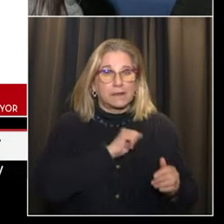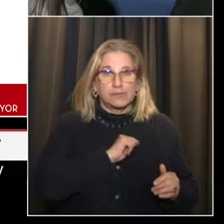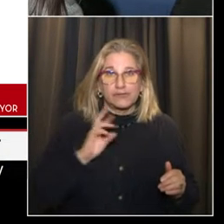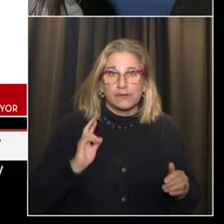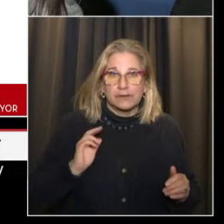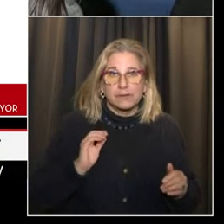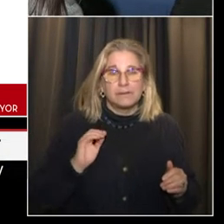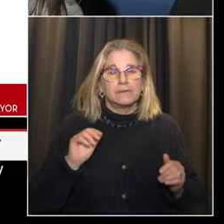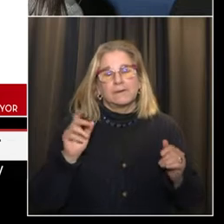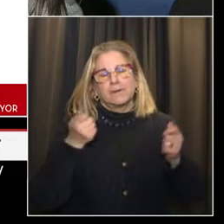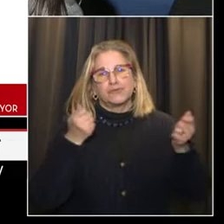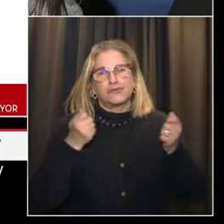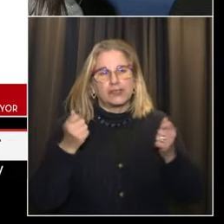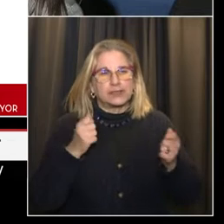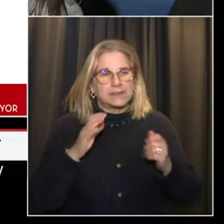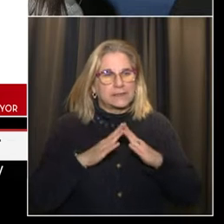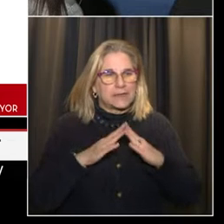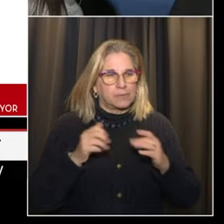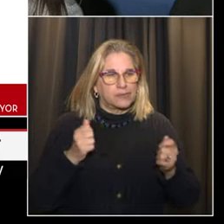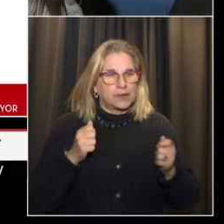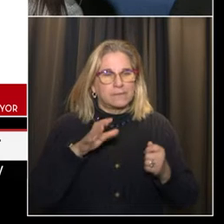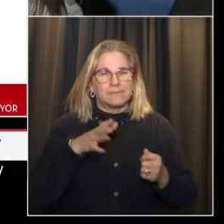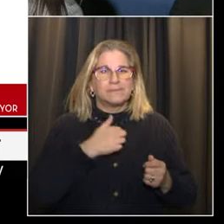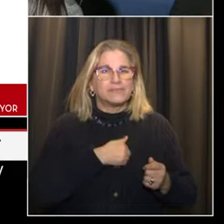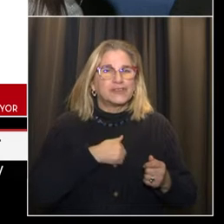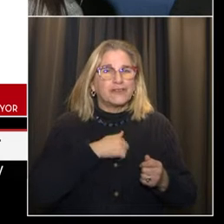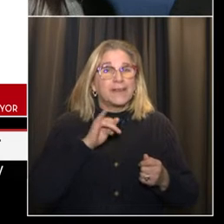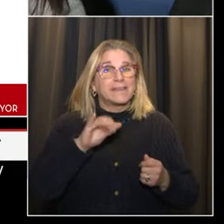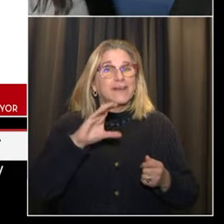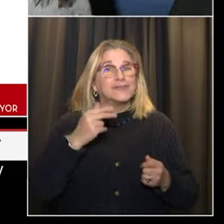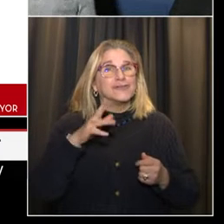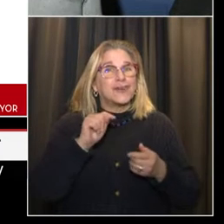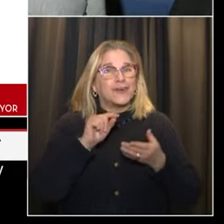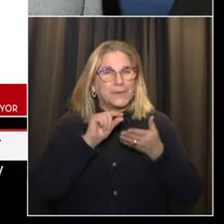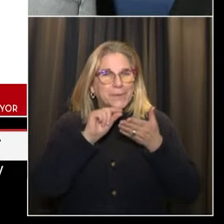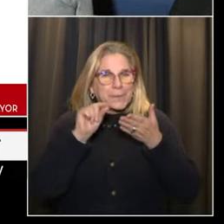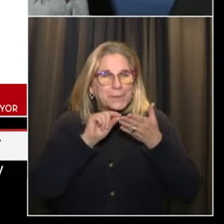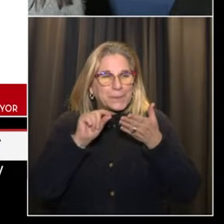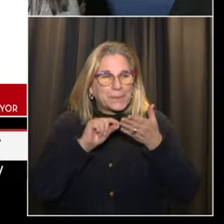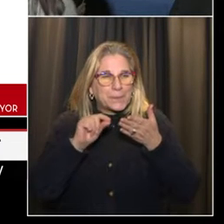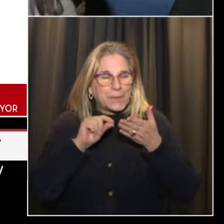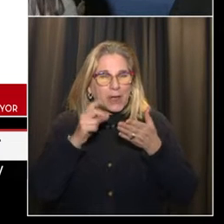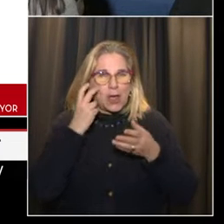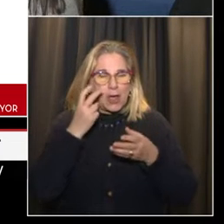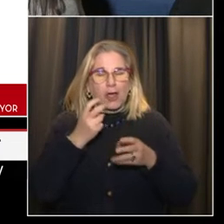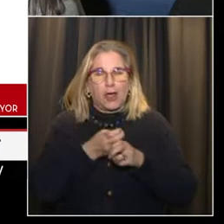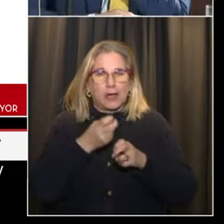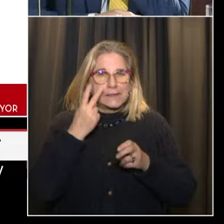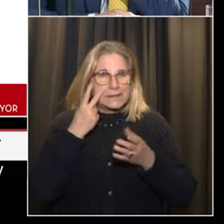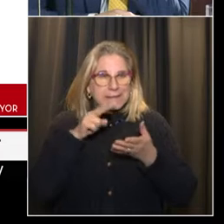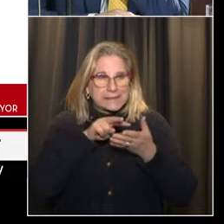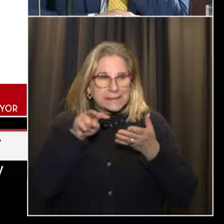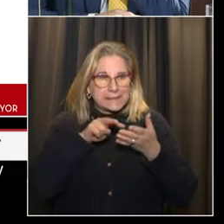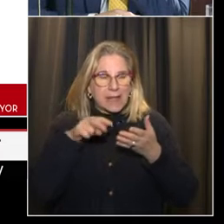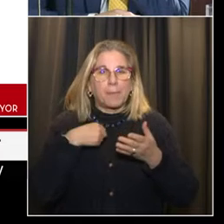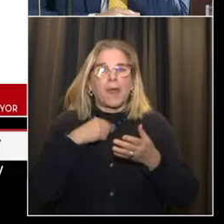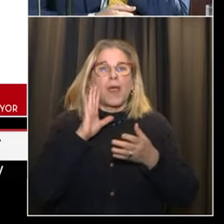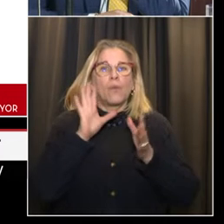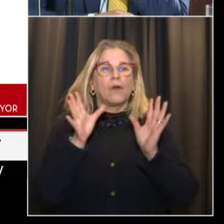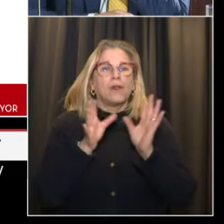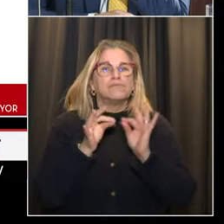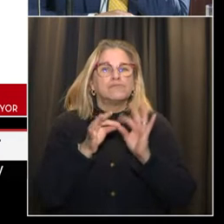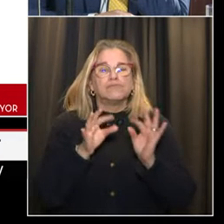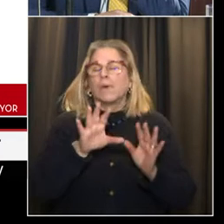so this the idea of what you have, and I'm going to walk through not everything because it's a lot here, but some of the highlights of what you see here. It really